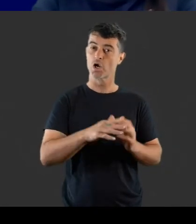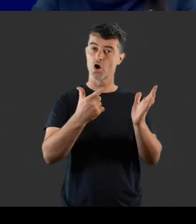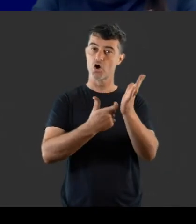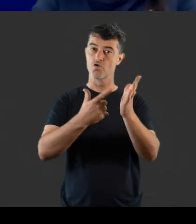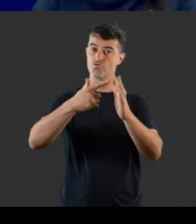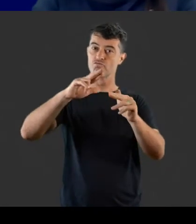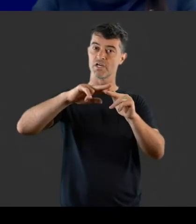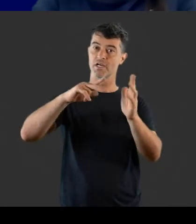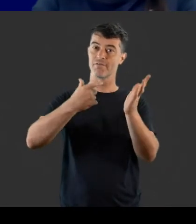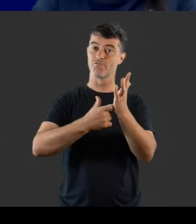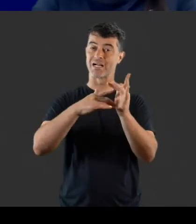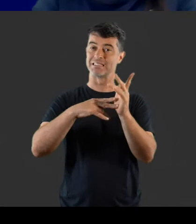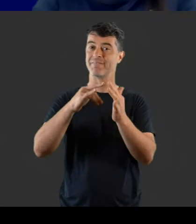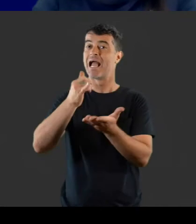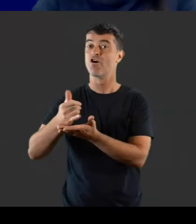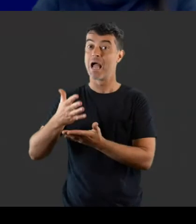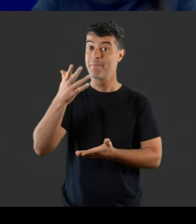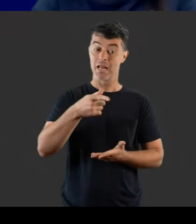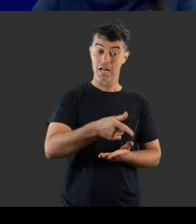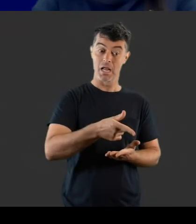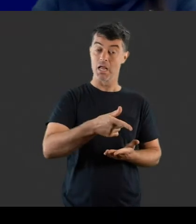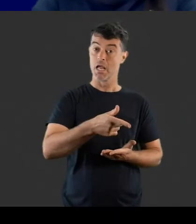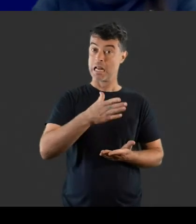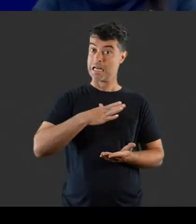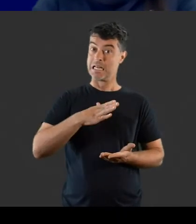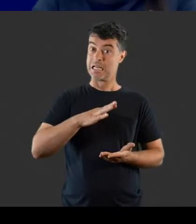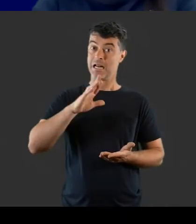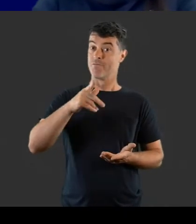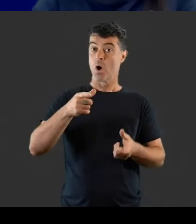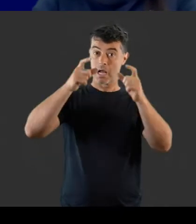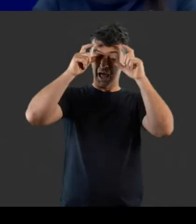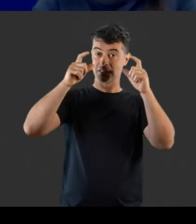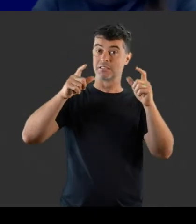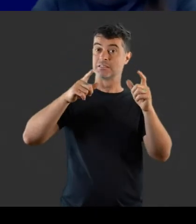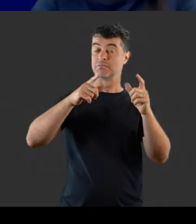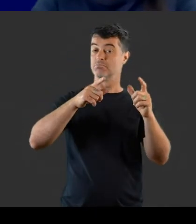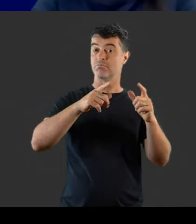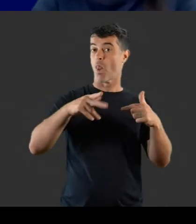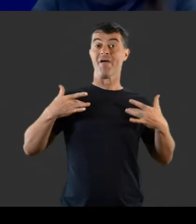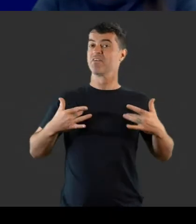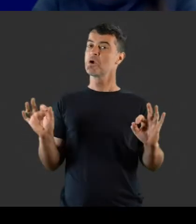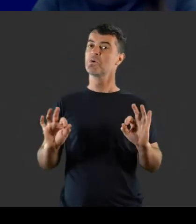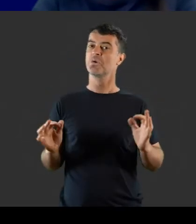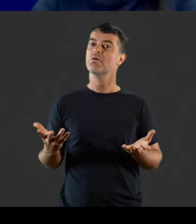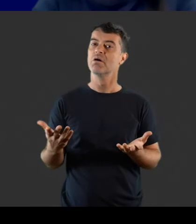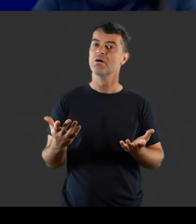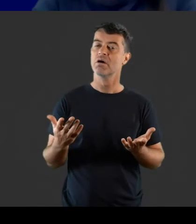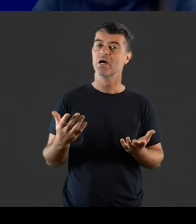Childhood refractive error does not necessarily mean the child will have a need for glasses as an